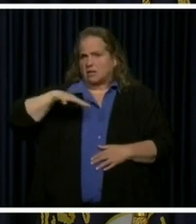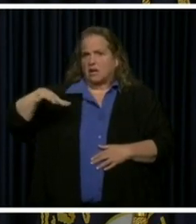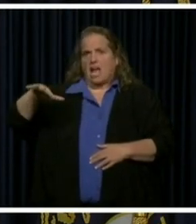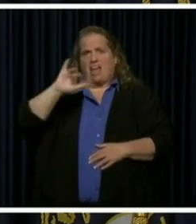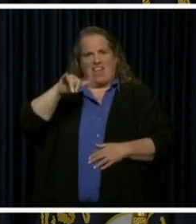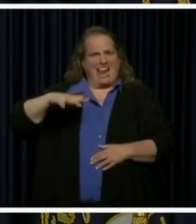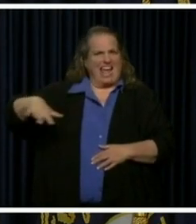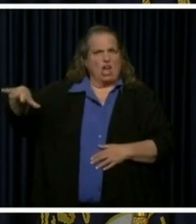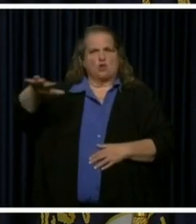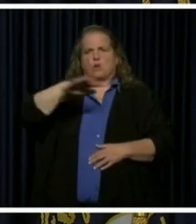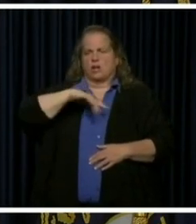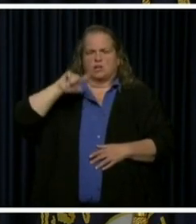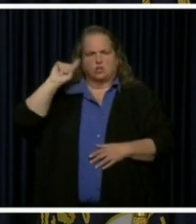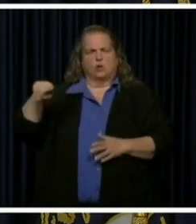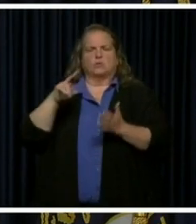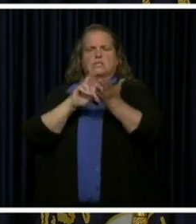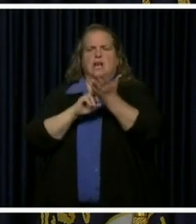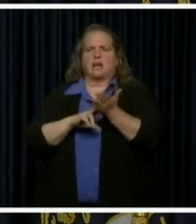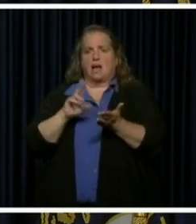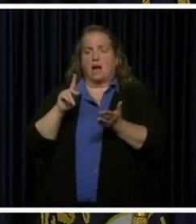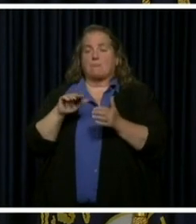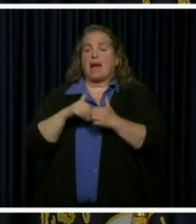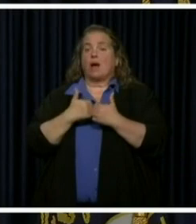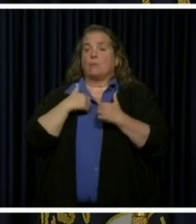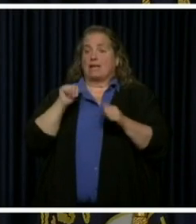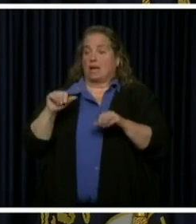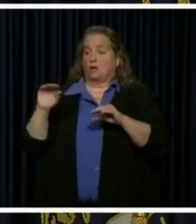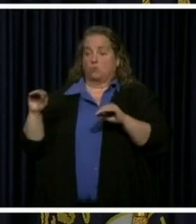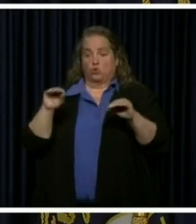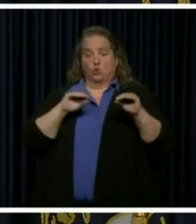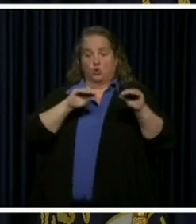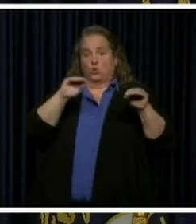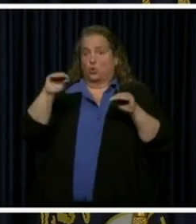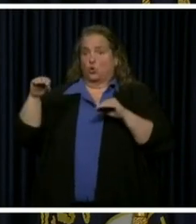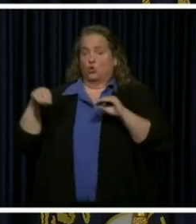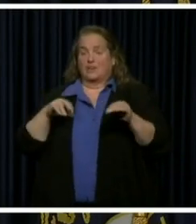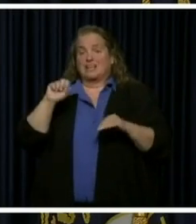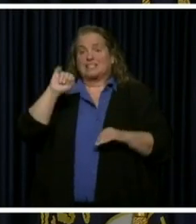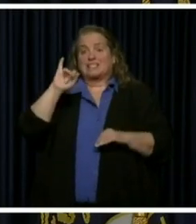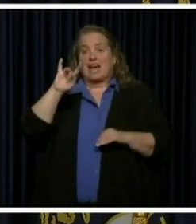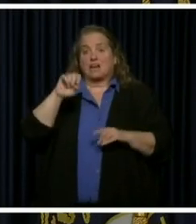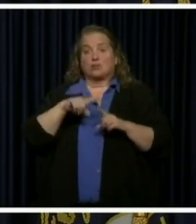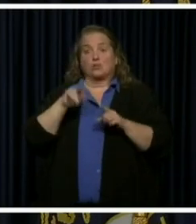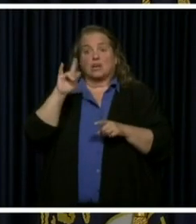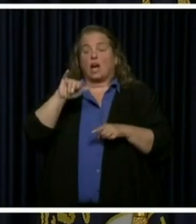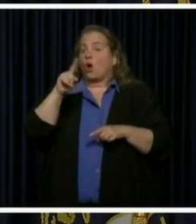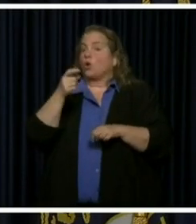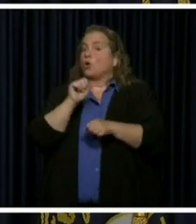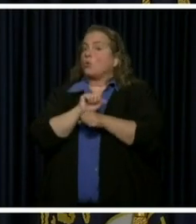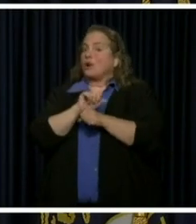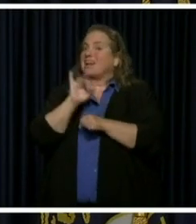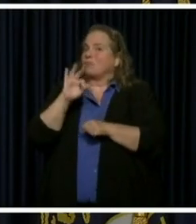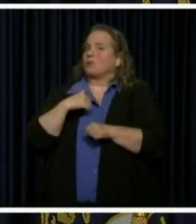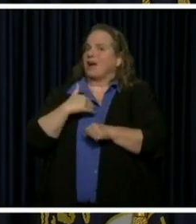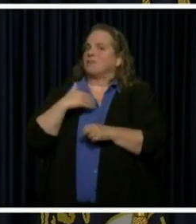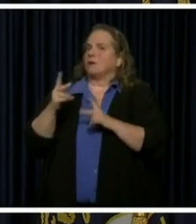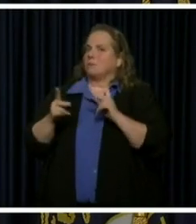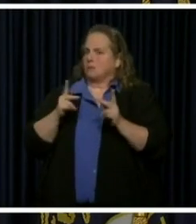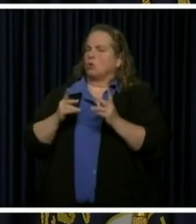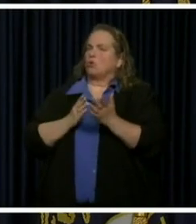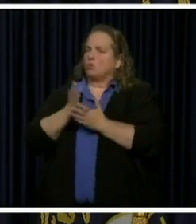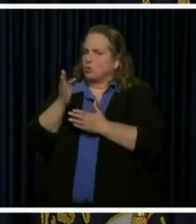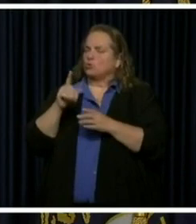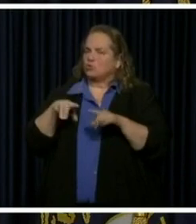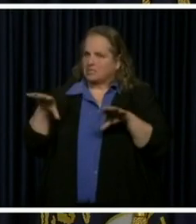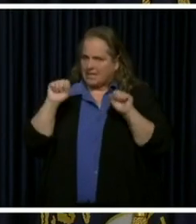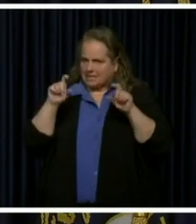signed up. The way that we're able to move these sites around to different parts of Kentucky only works if we have people come through and get